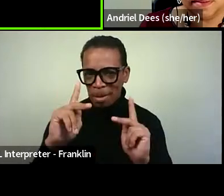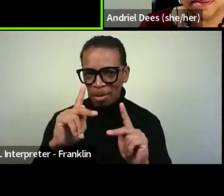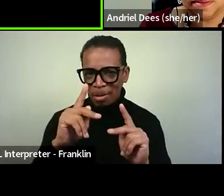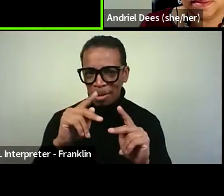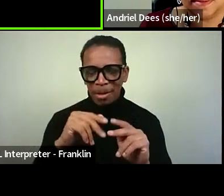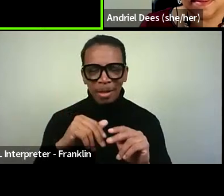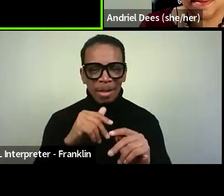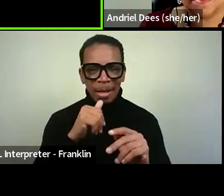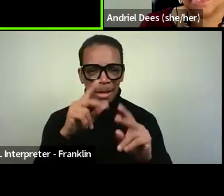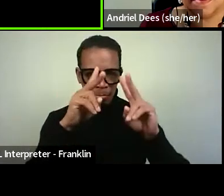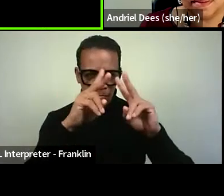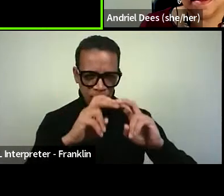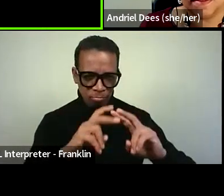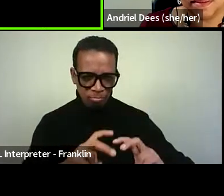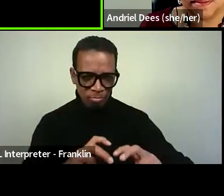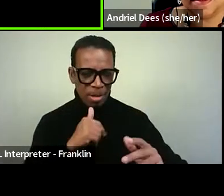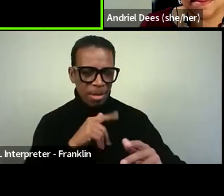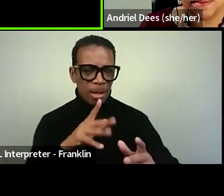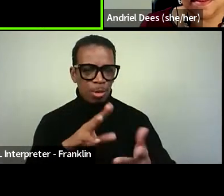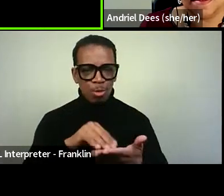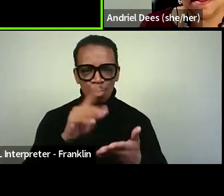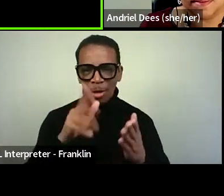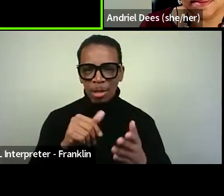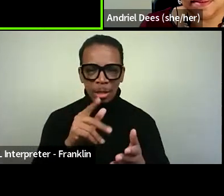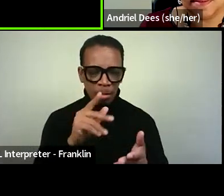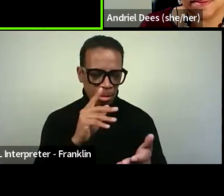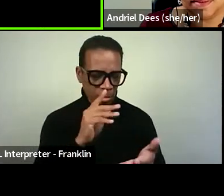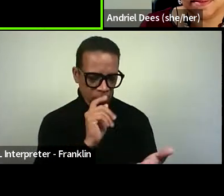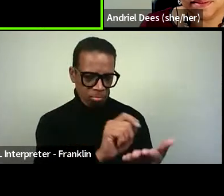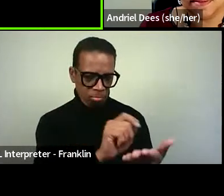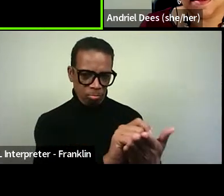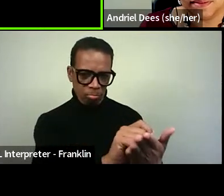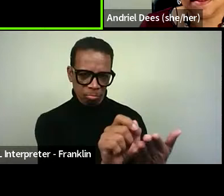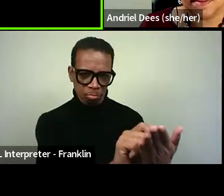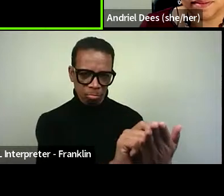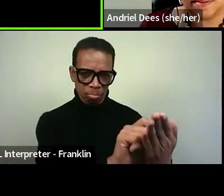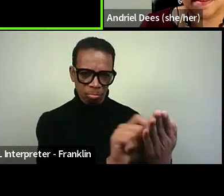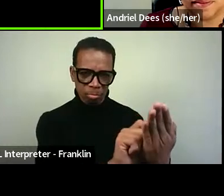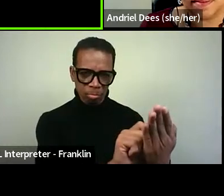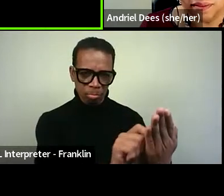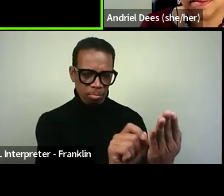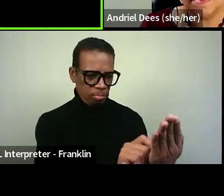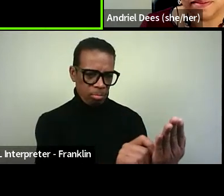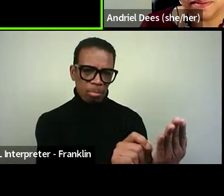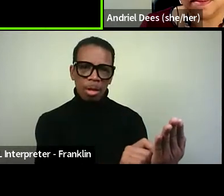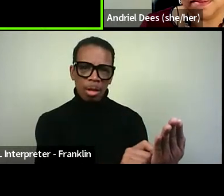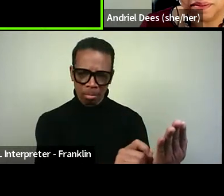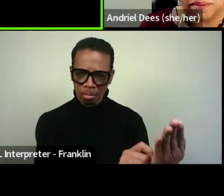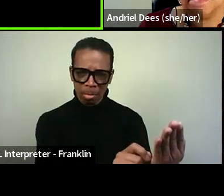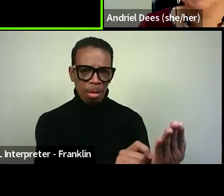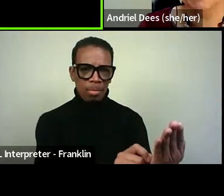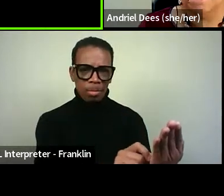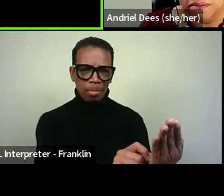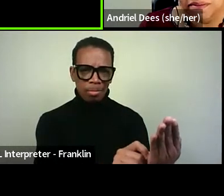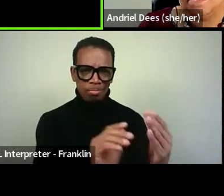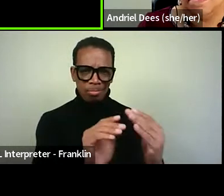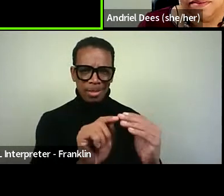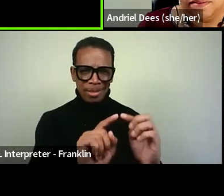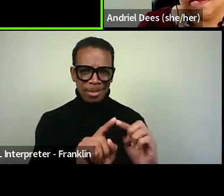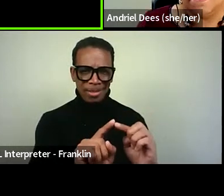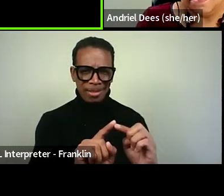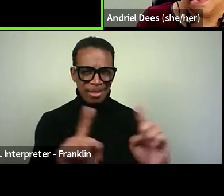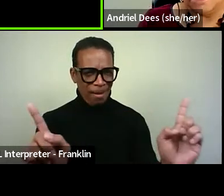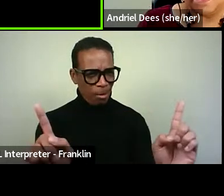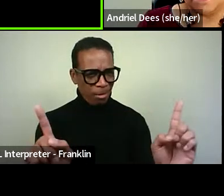our students of color, they survey quite differently. And I think for many